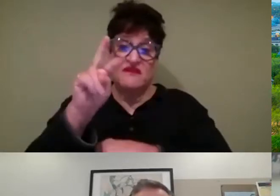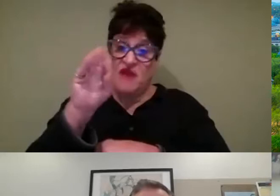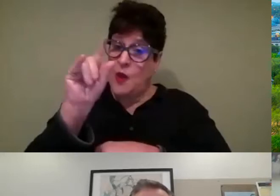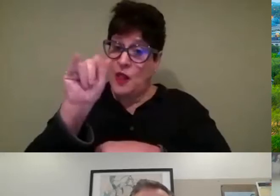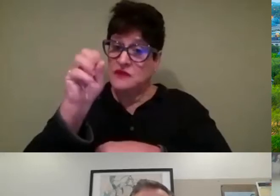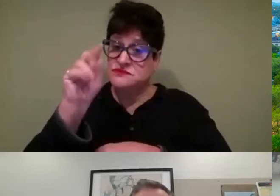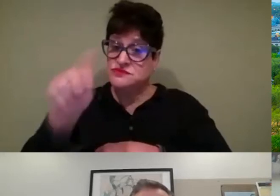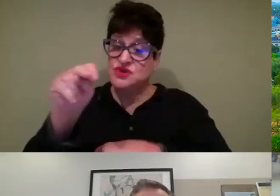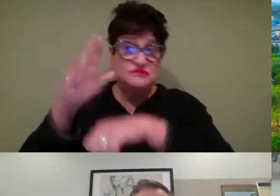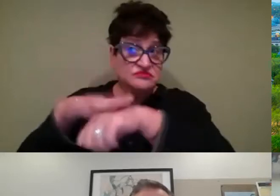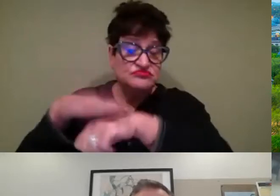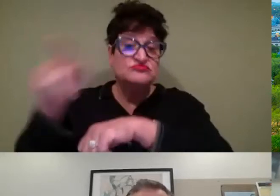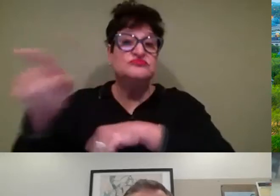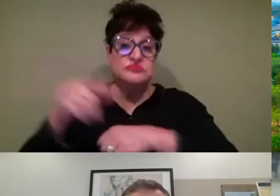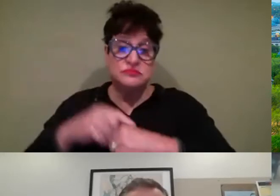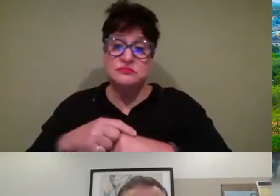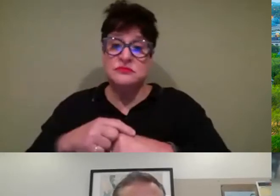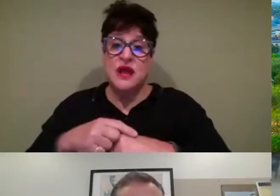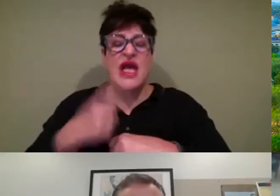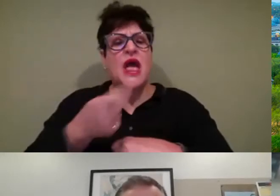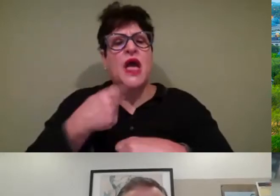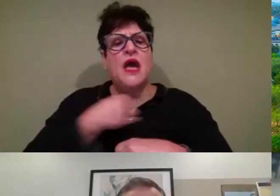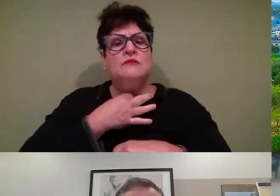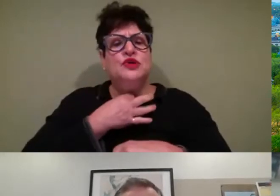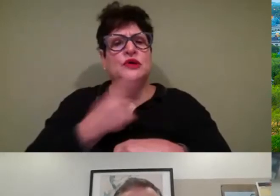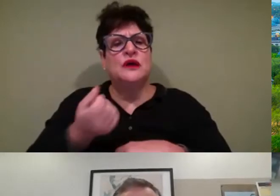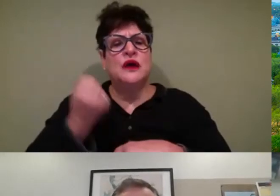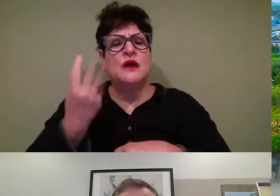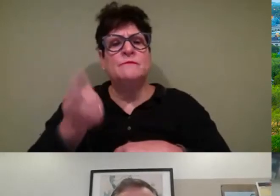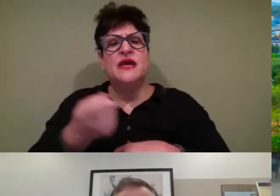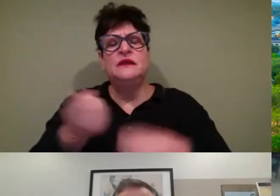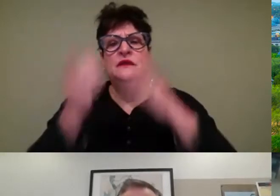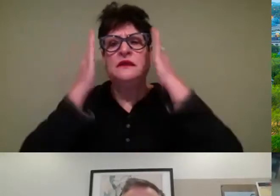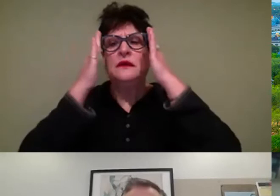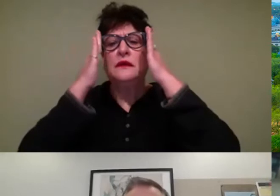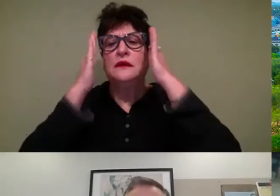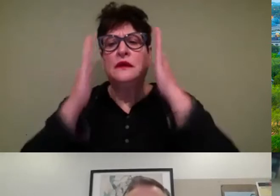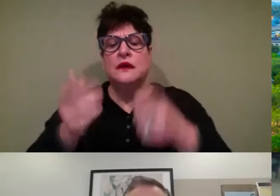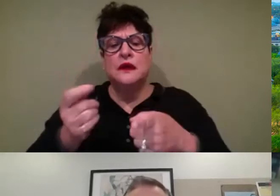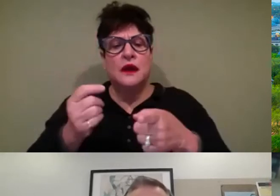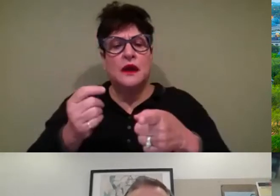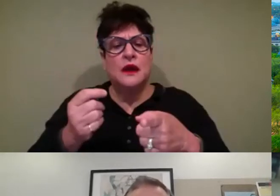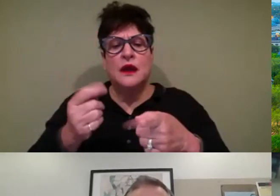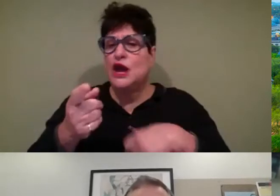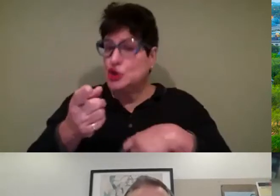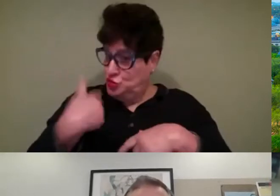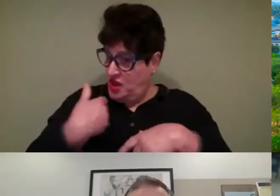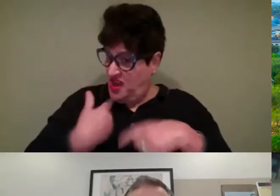And how many people, how long are they closed once you do it? Is there a